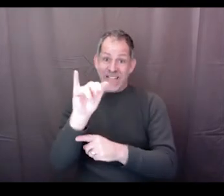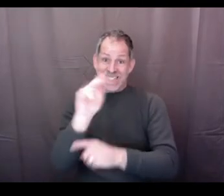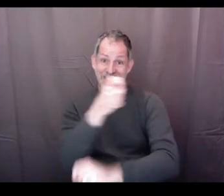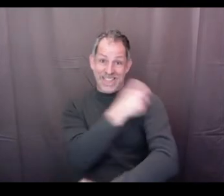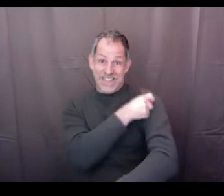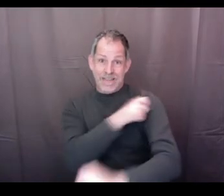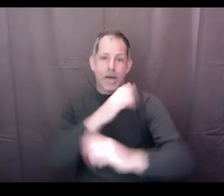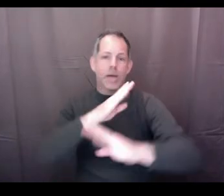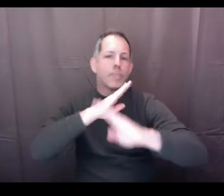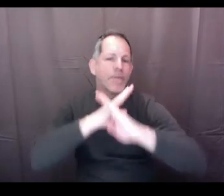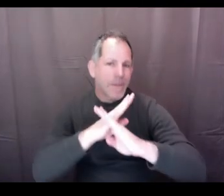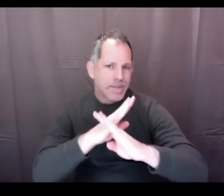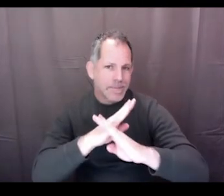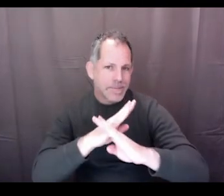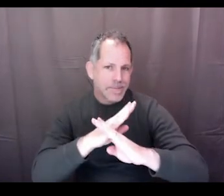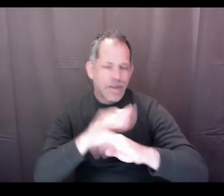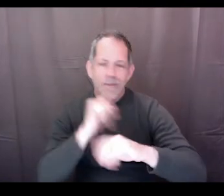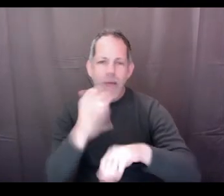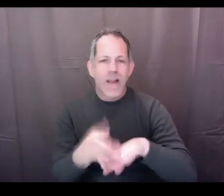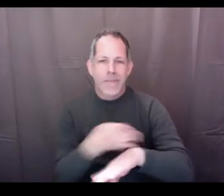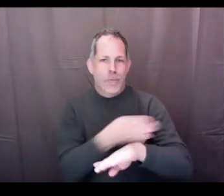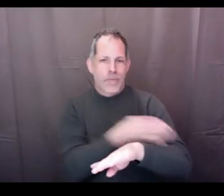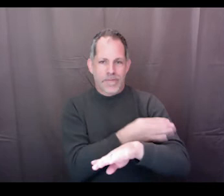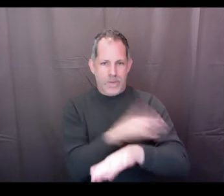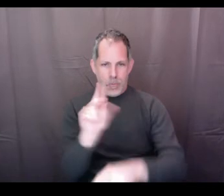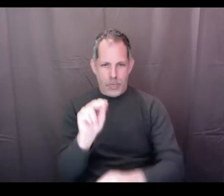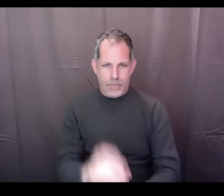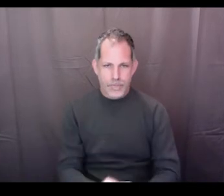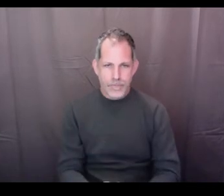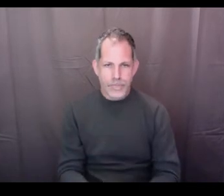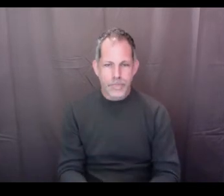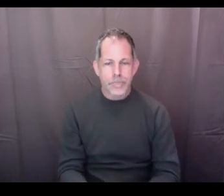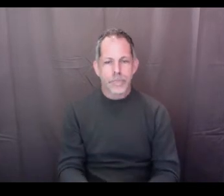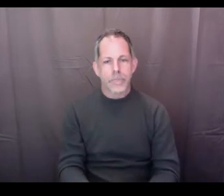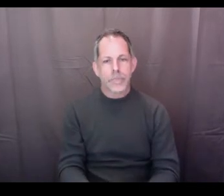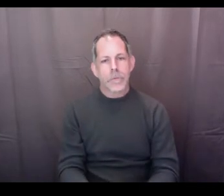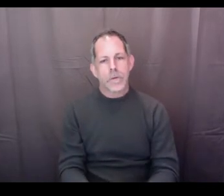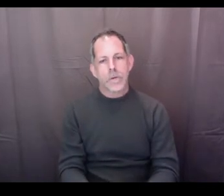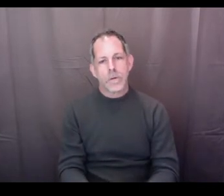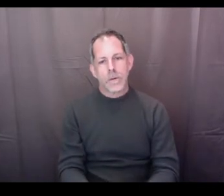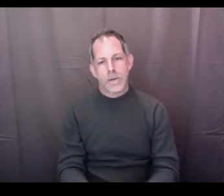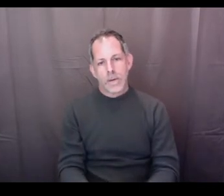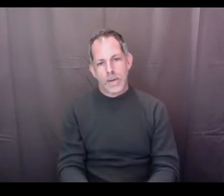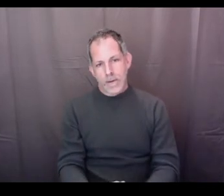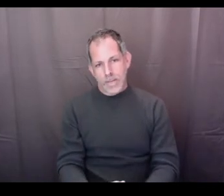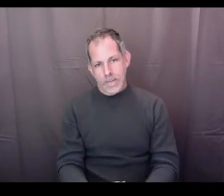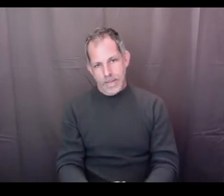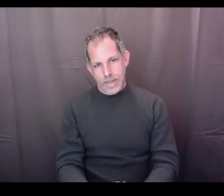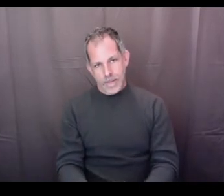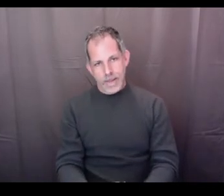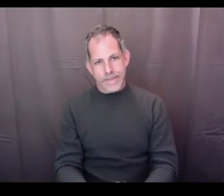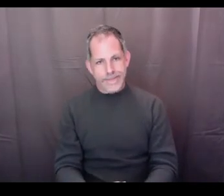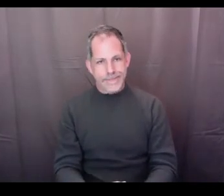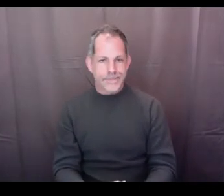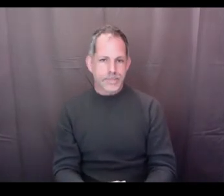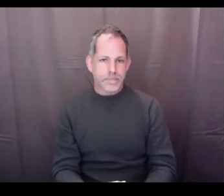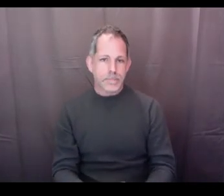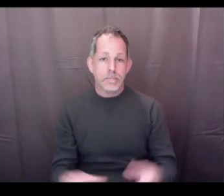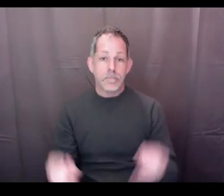infection, not making it better. And then, of course, as time passes, more and more people will have acquired immunity,